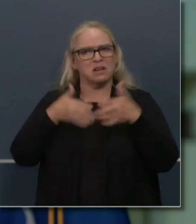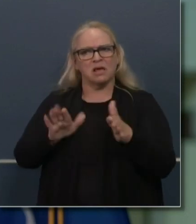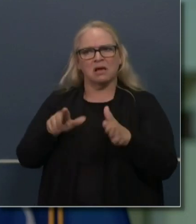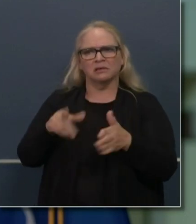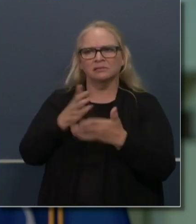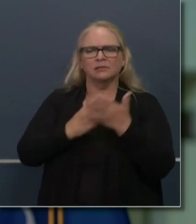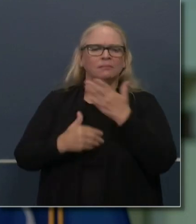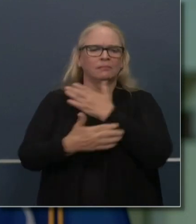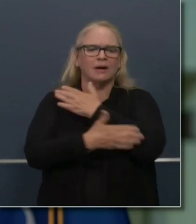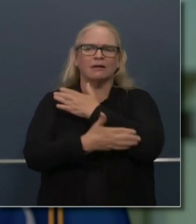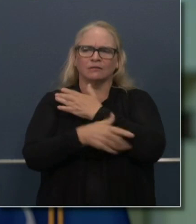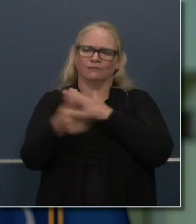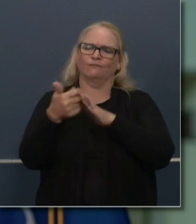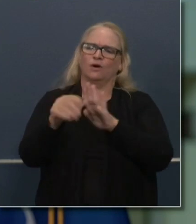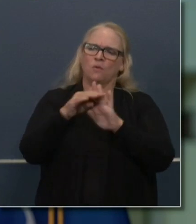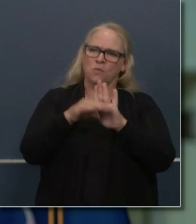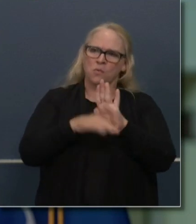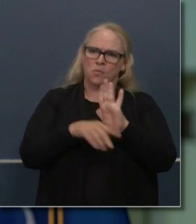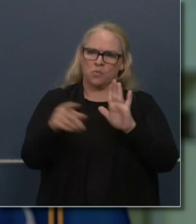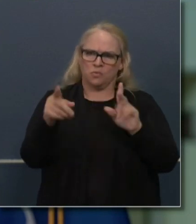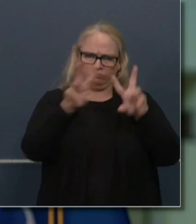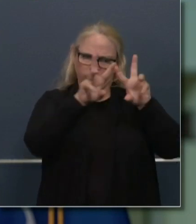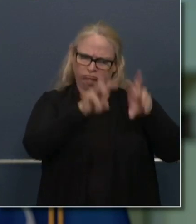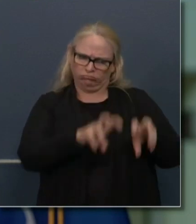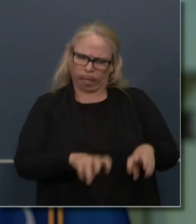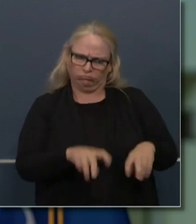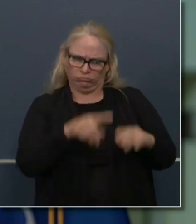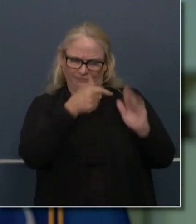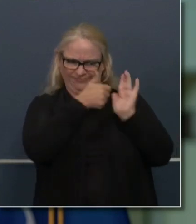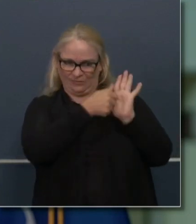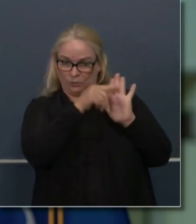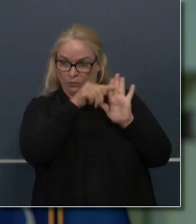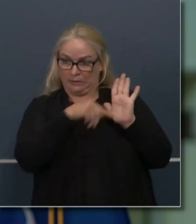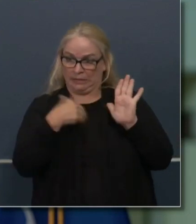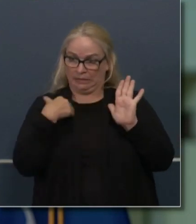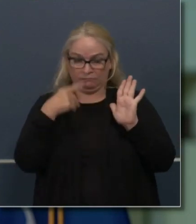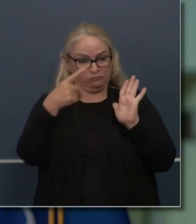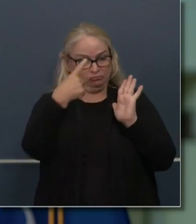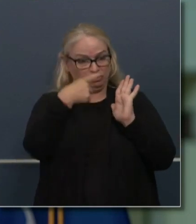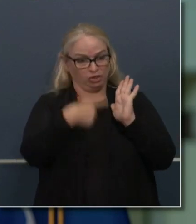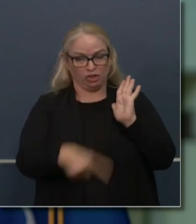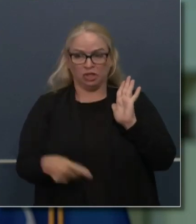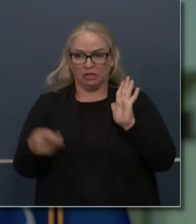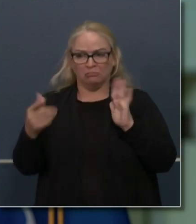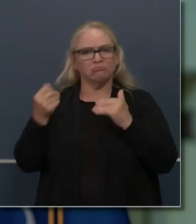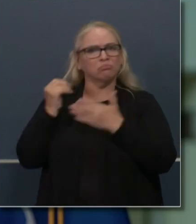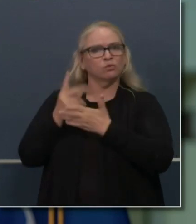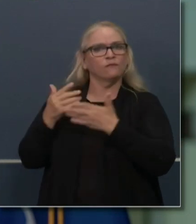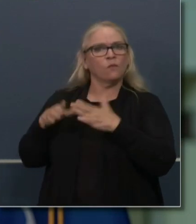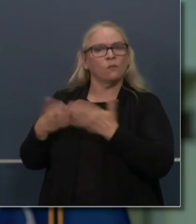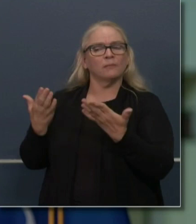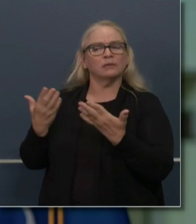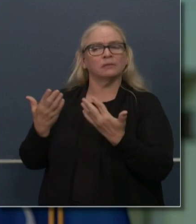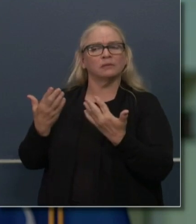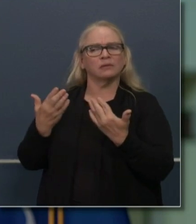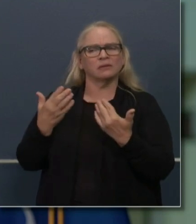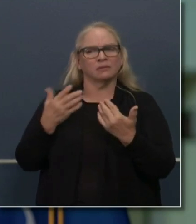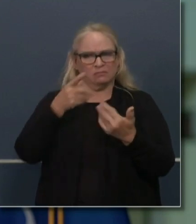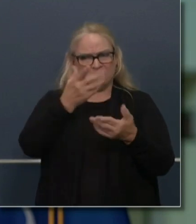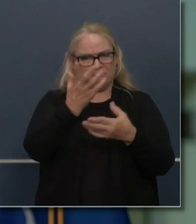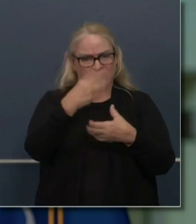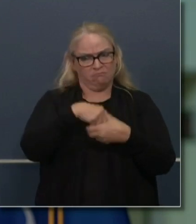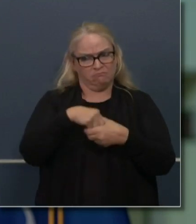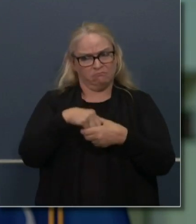similar situation where counties want to reopen more quickly? Will you be handling that piece of it differently next time? Yeah, it's a